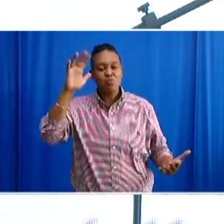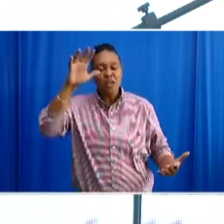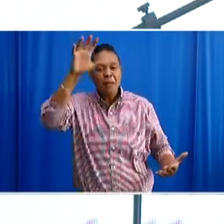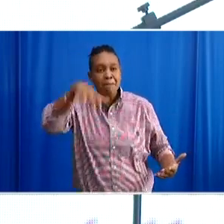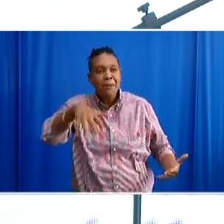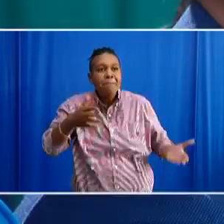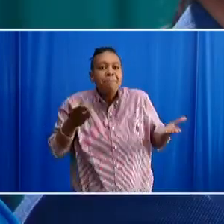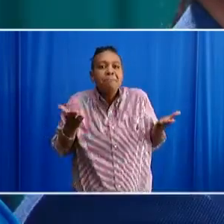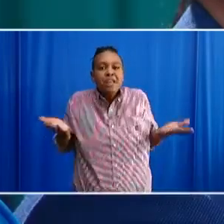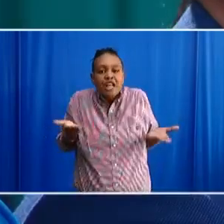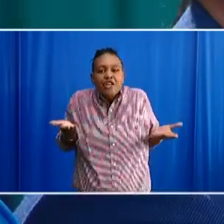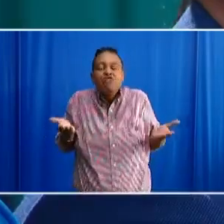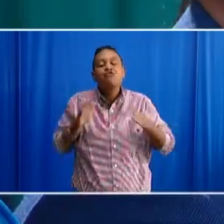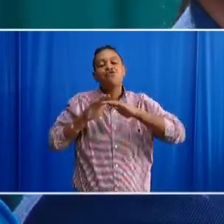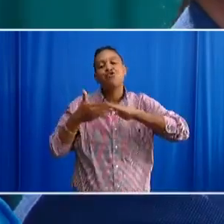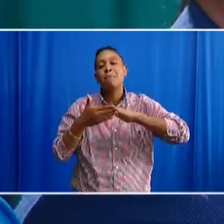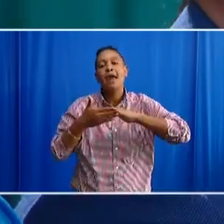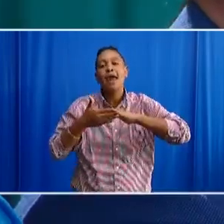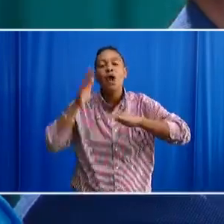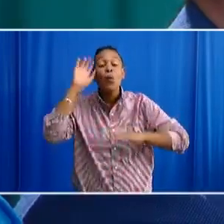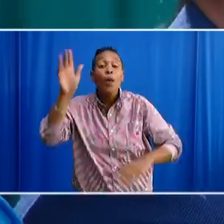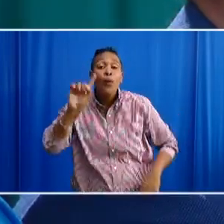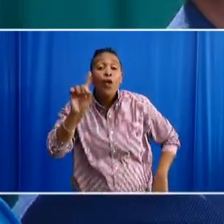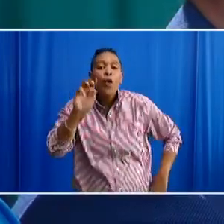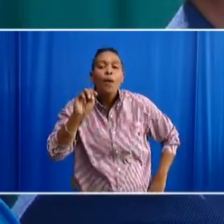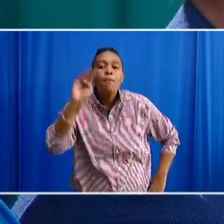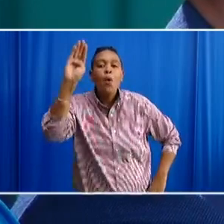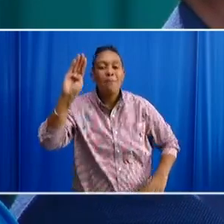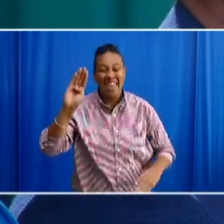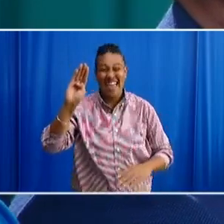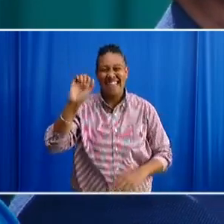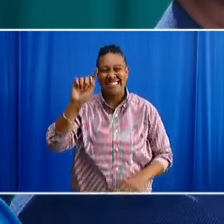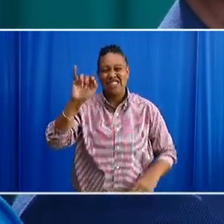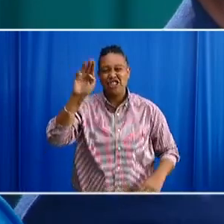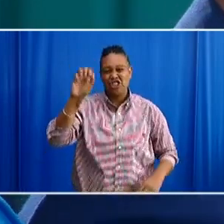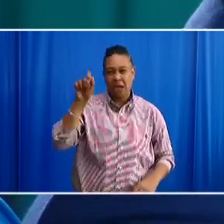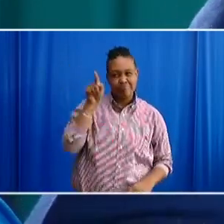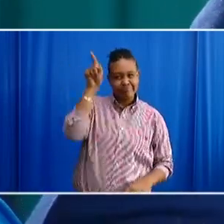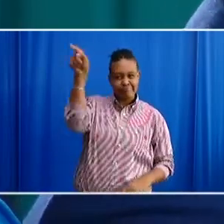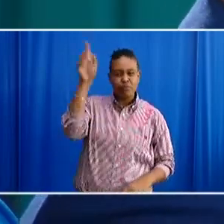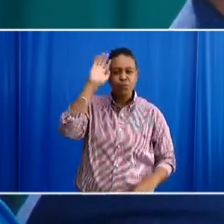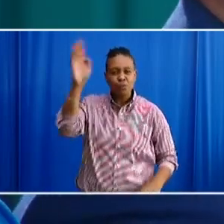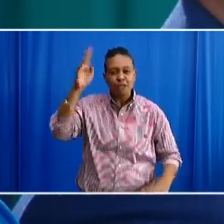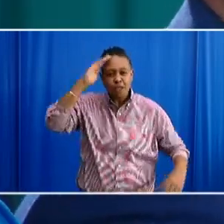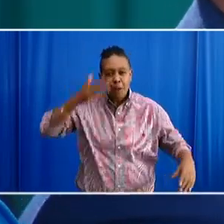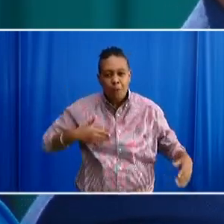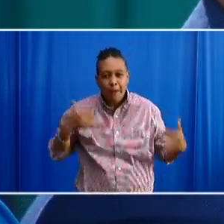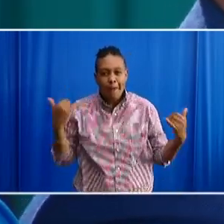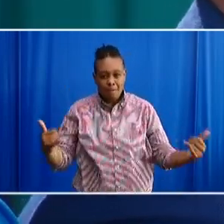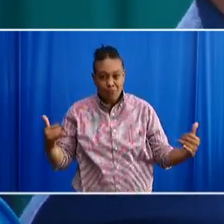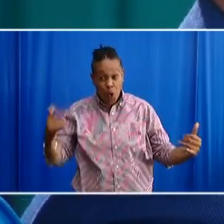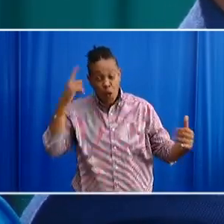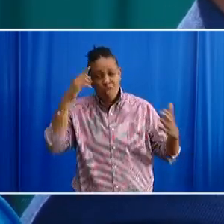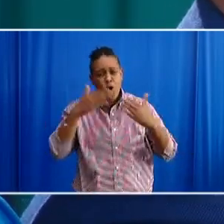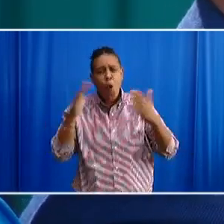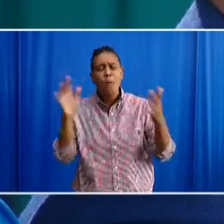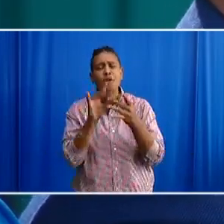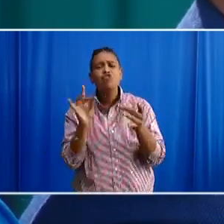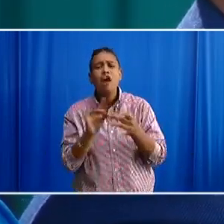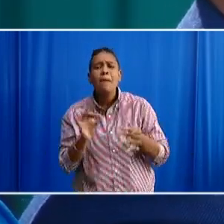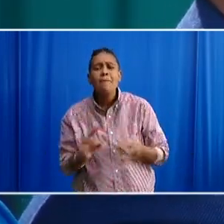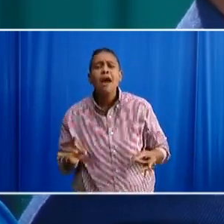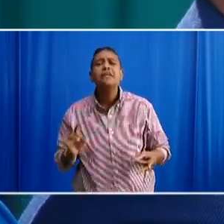to be Jamaica, Montego Bay, St. James. So help me welcome at this time for the opening remarks